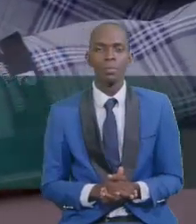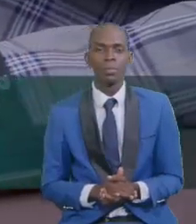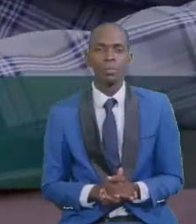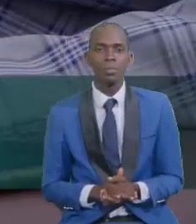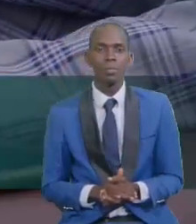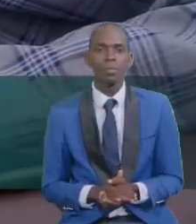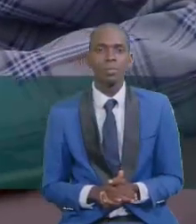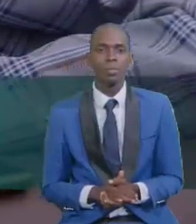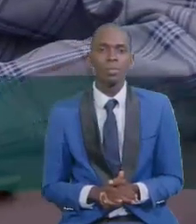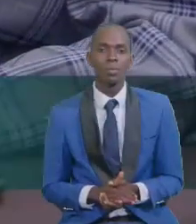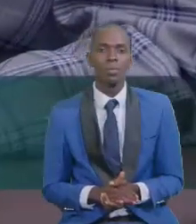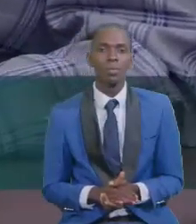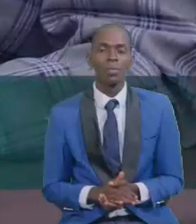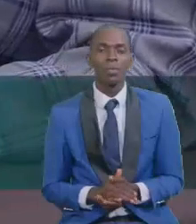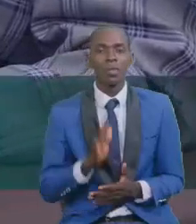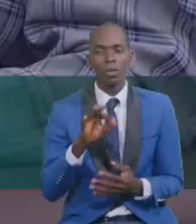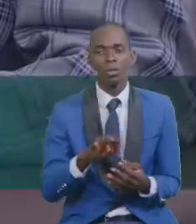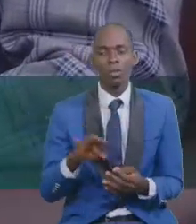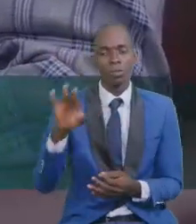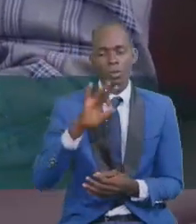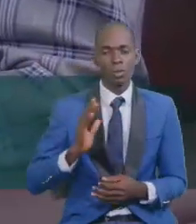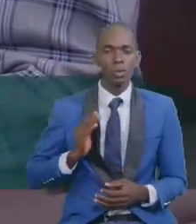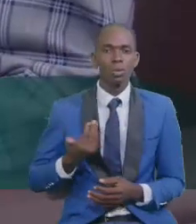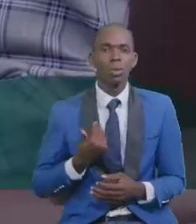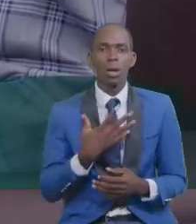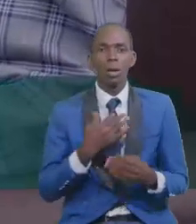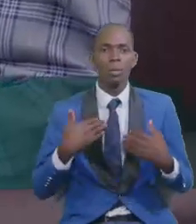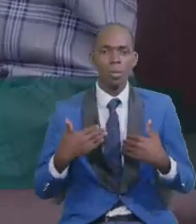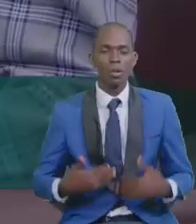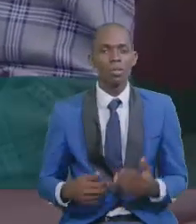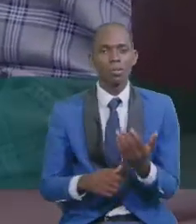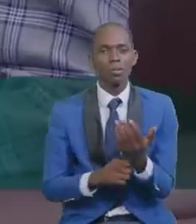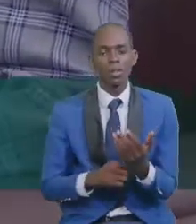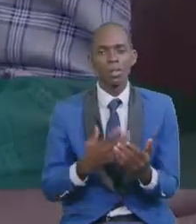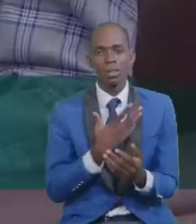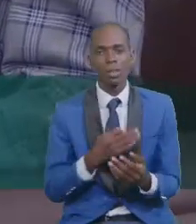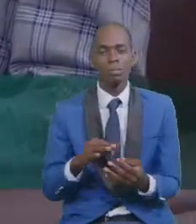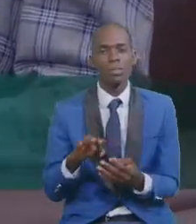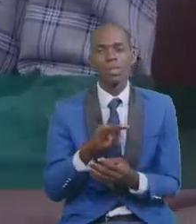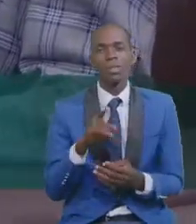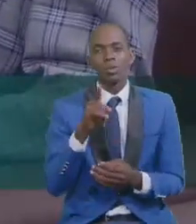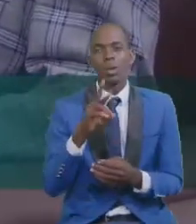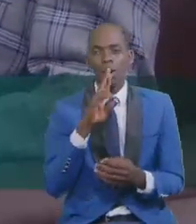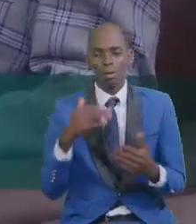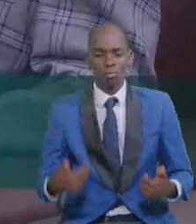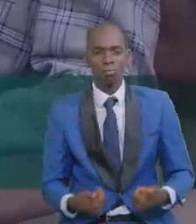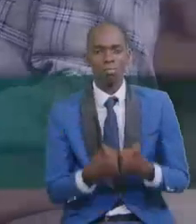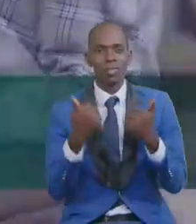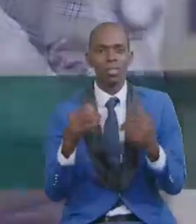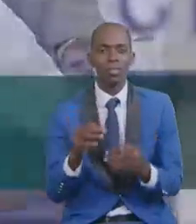Your spirit, soul, and body, flesh, and spirit, and you are confronting Satan, who